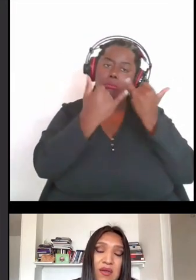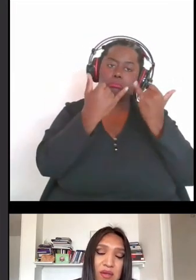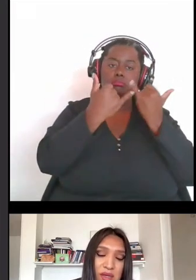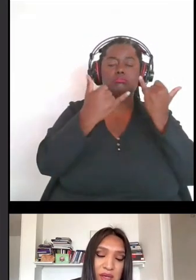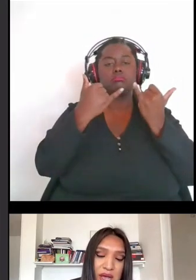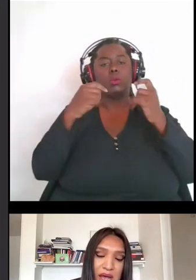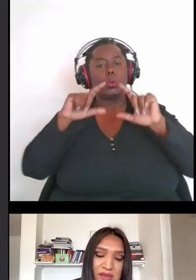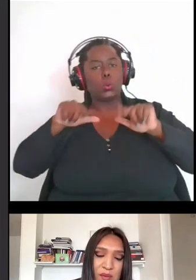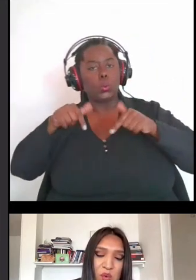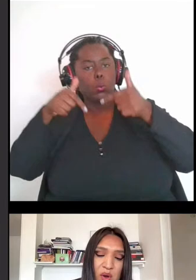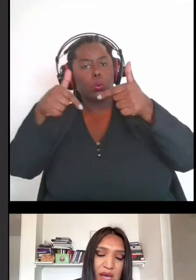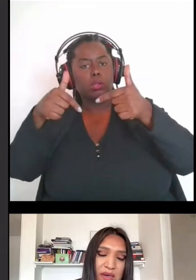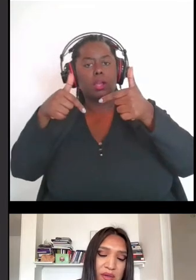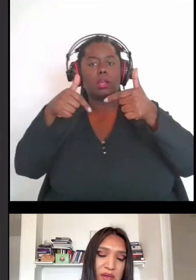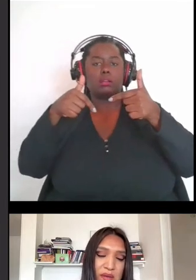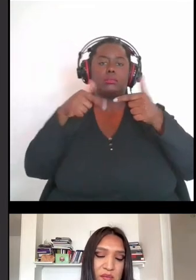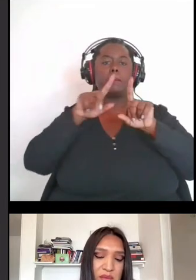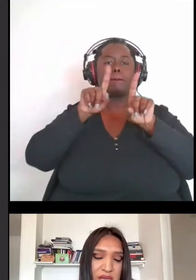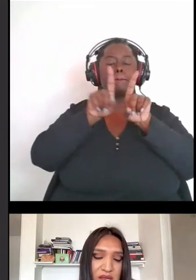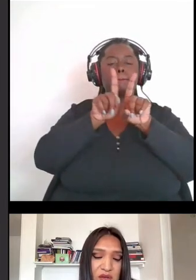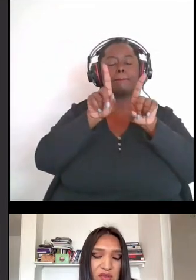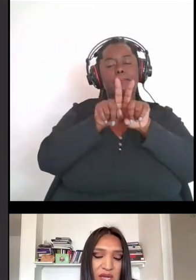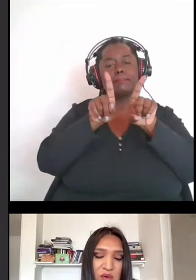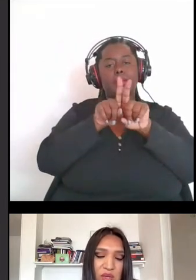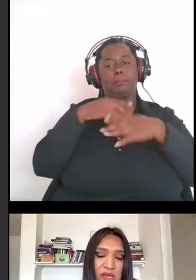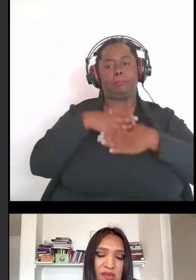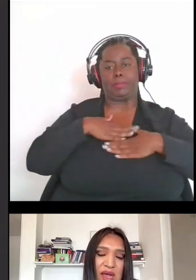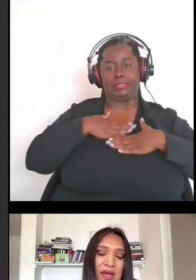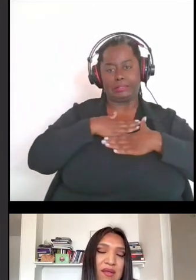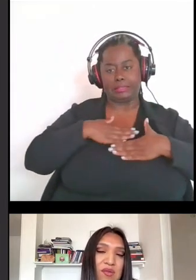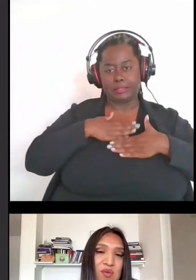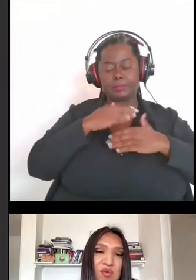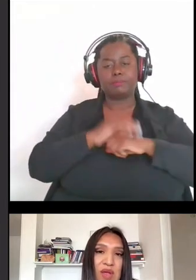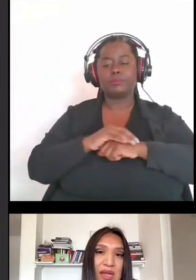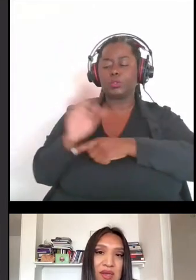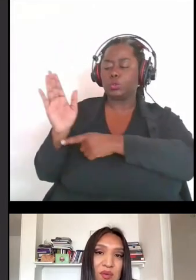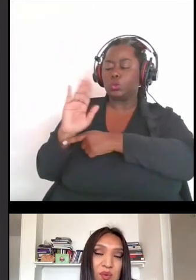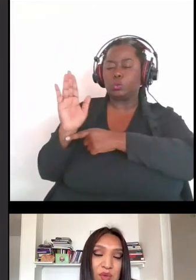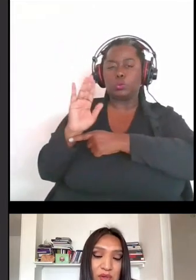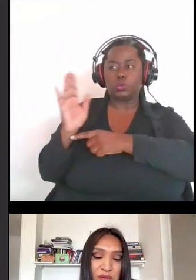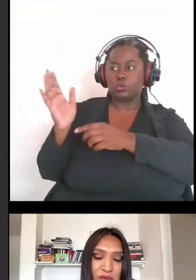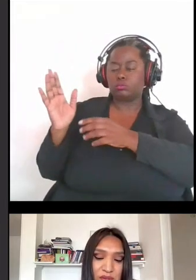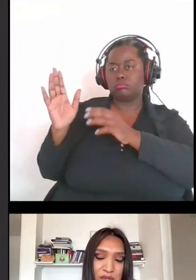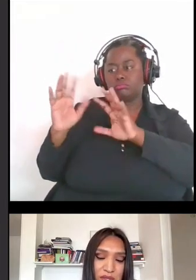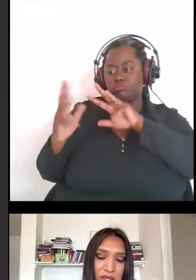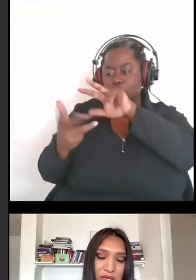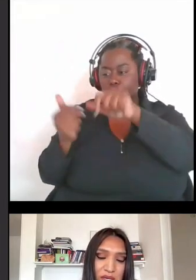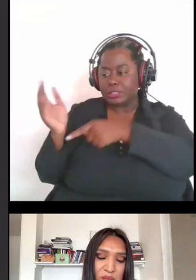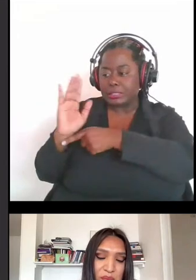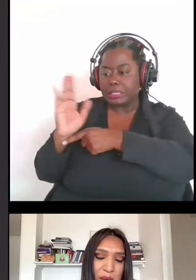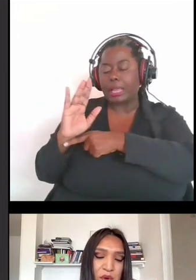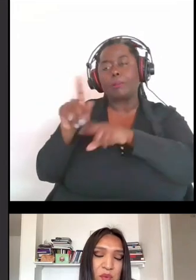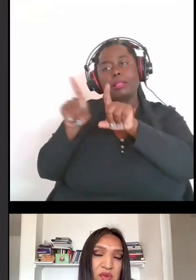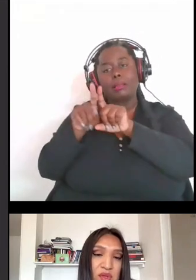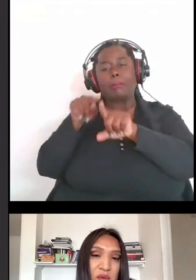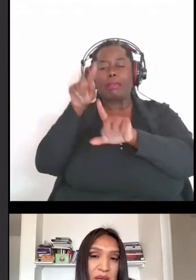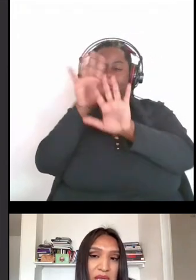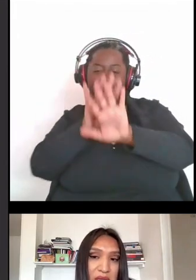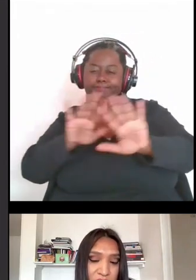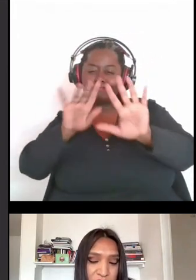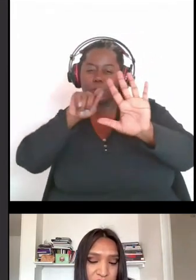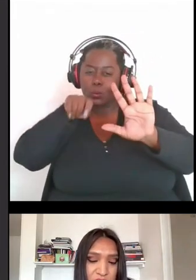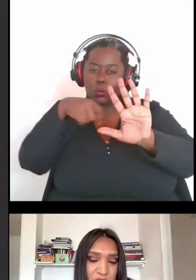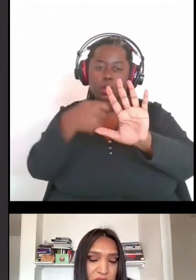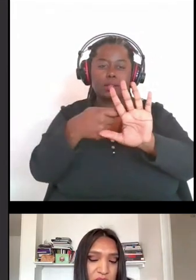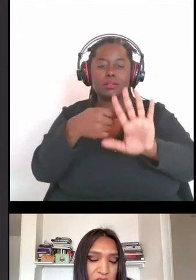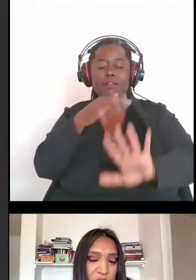Leisure in the movies it could also be the fam fatal the mysterious woman